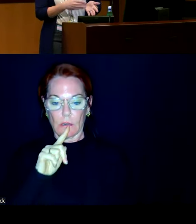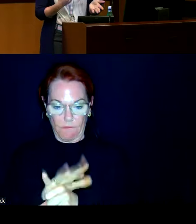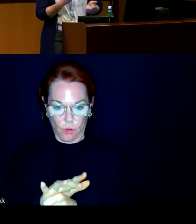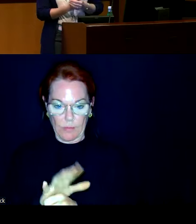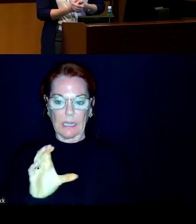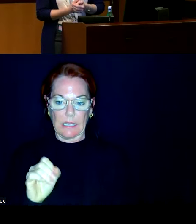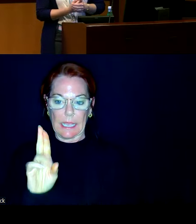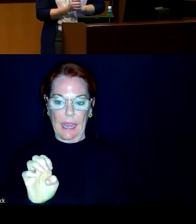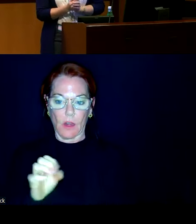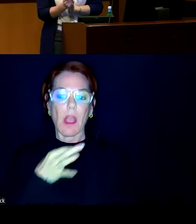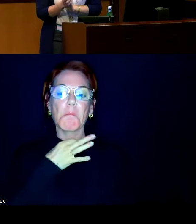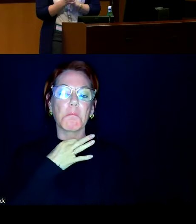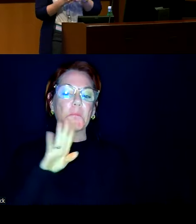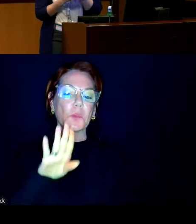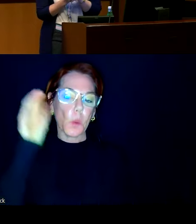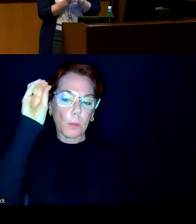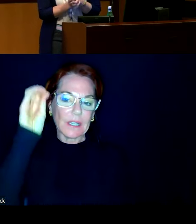that.